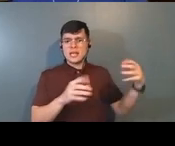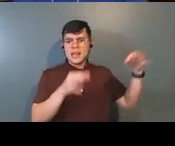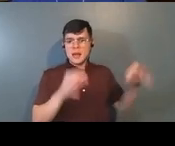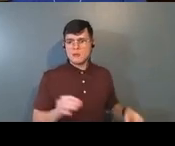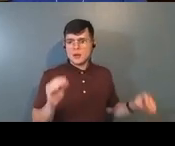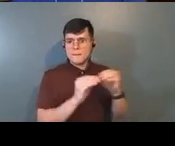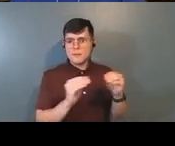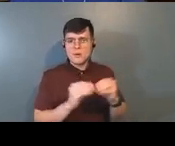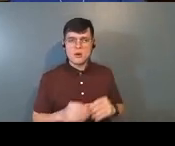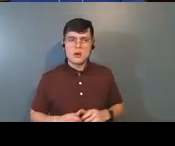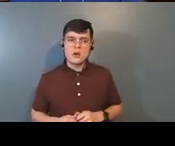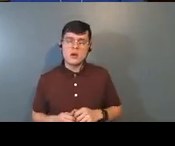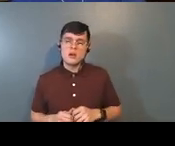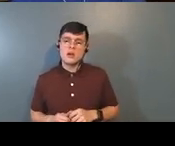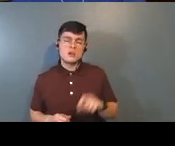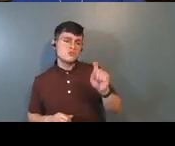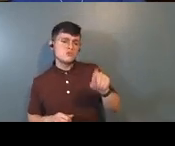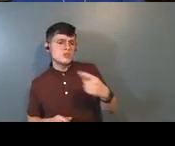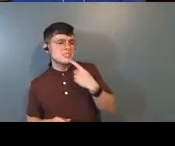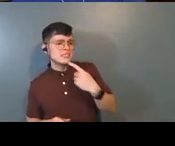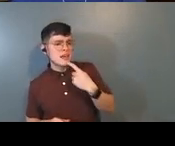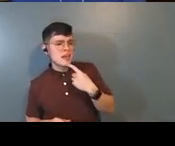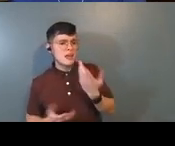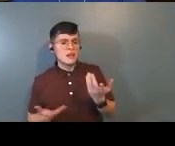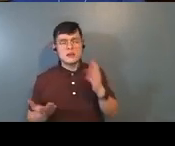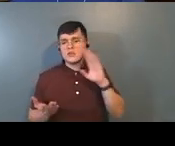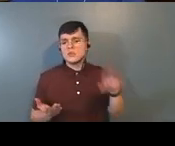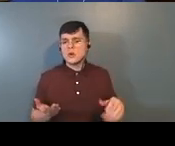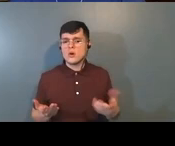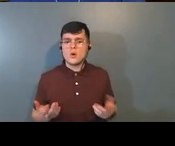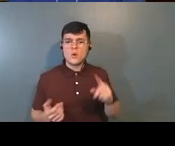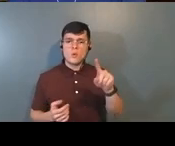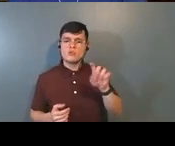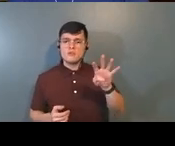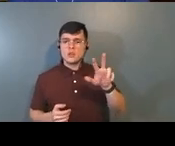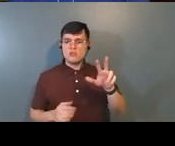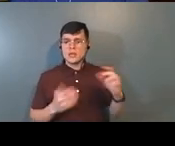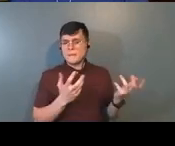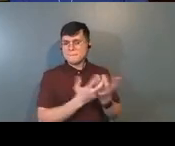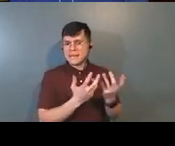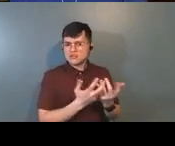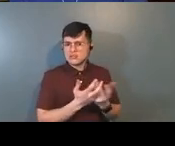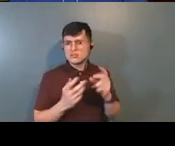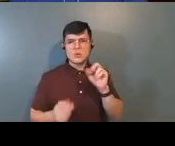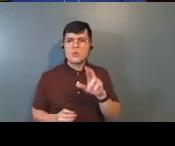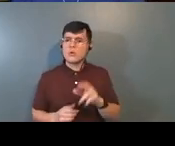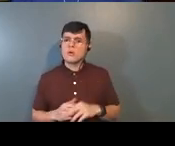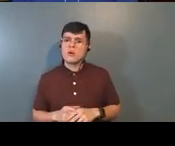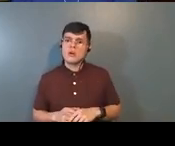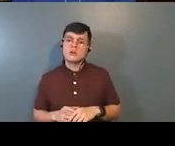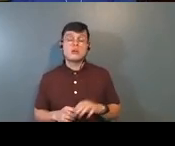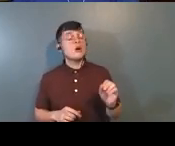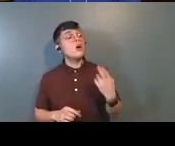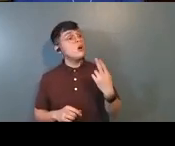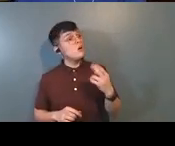parentheses 143, right parentheses, should it say, you know, 143 matches? Like, is there a way to? Oh, okay.